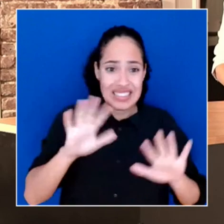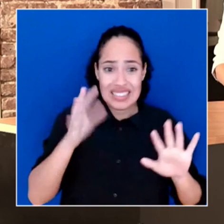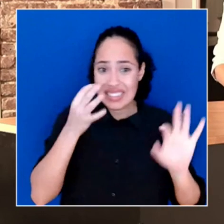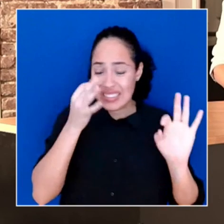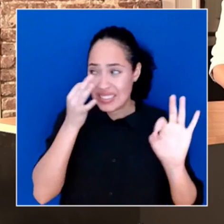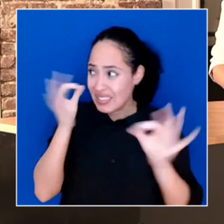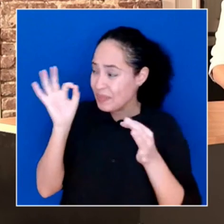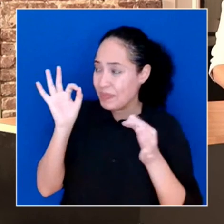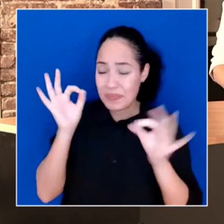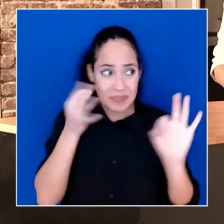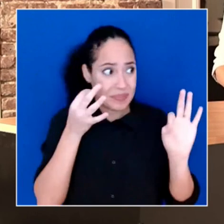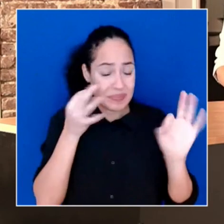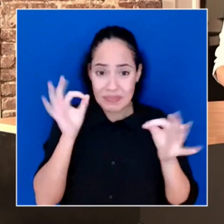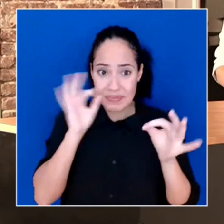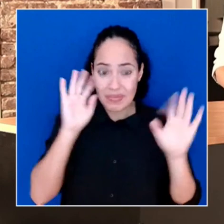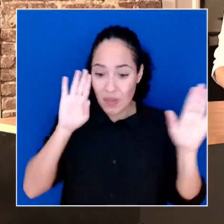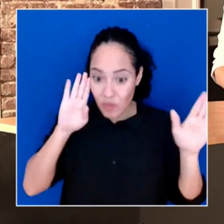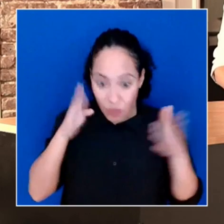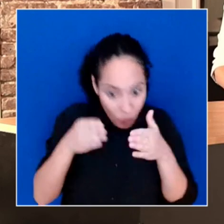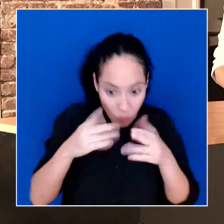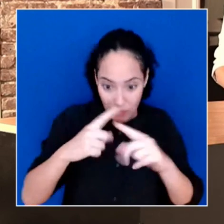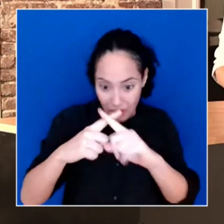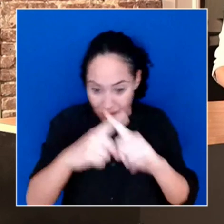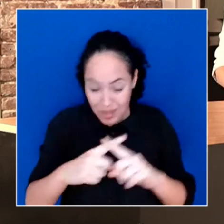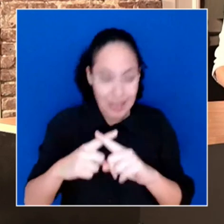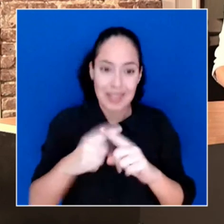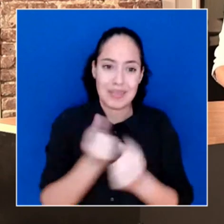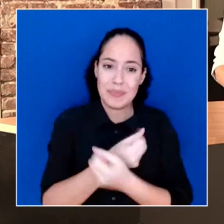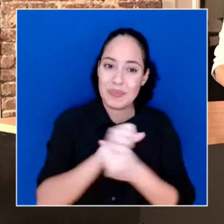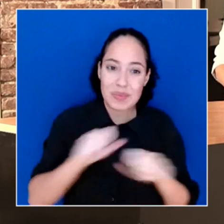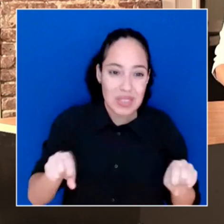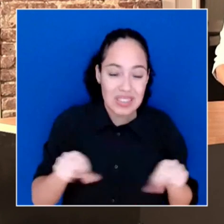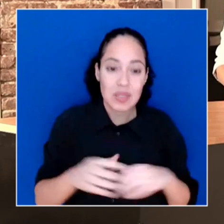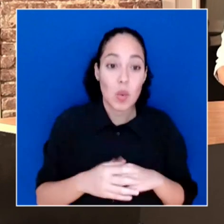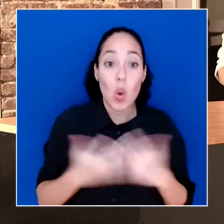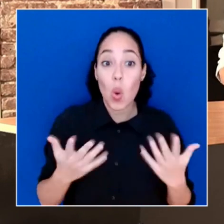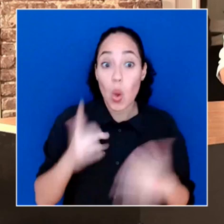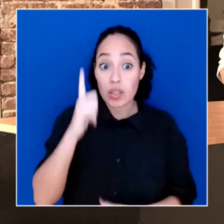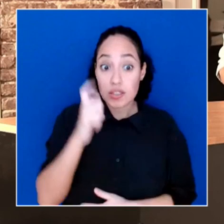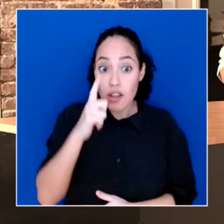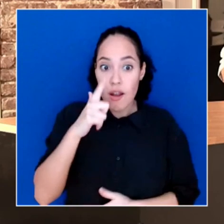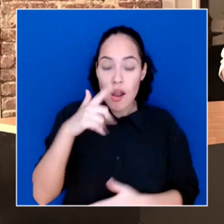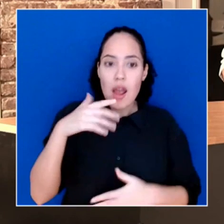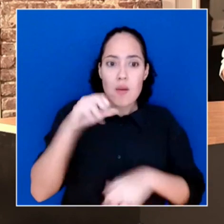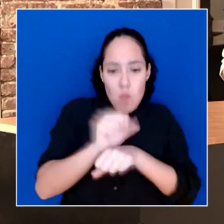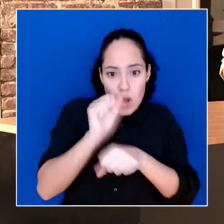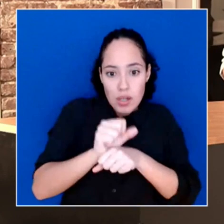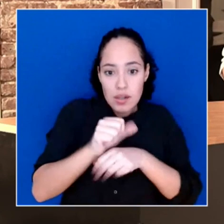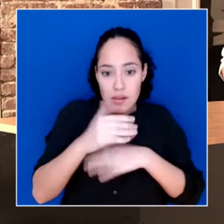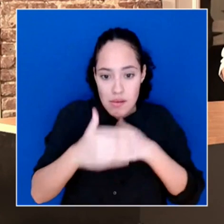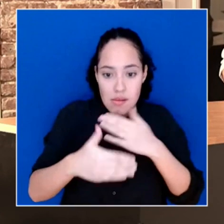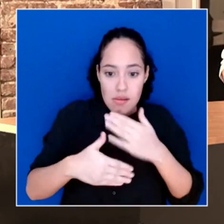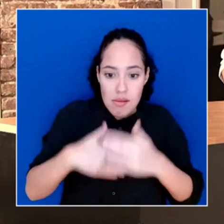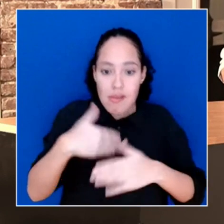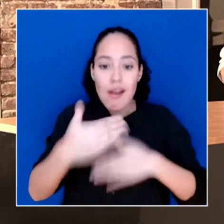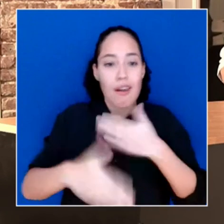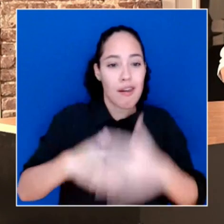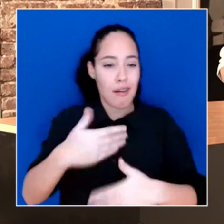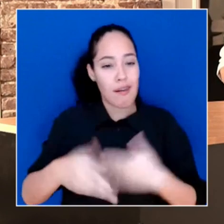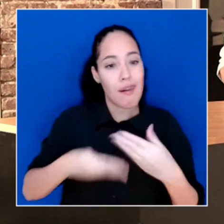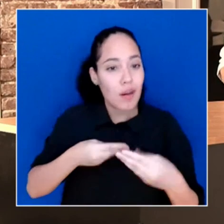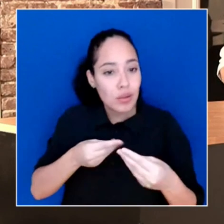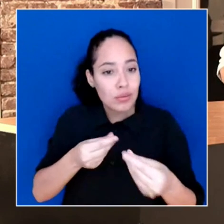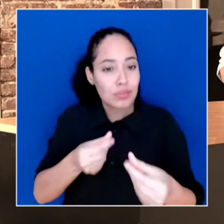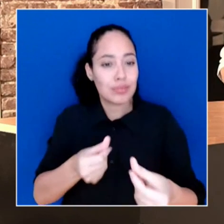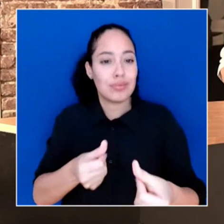a technical writer, it's very important for us because sometimes we just need that. So I can't